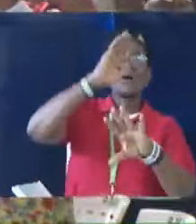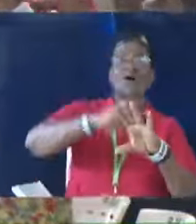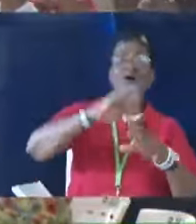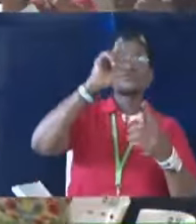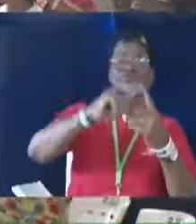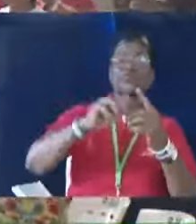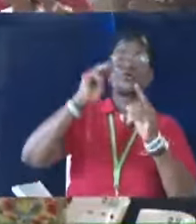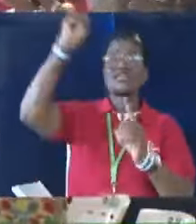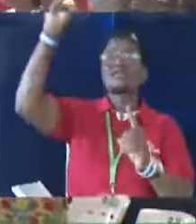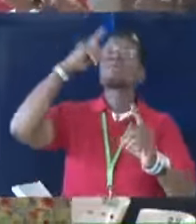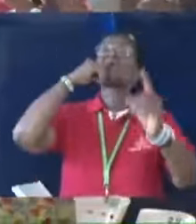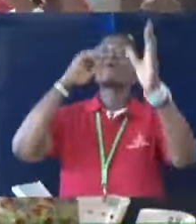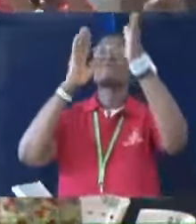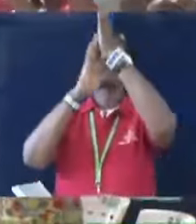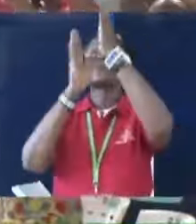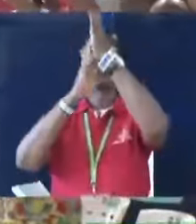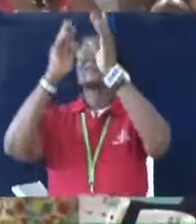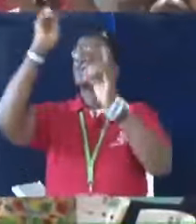Praise Him